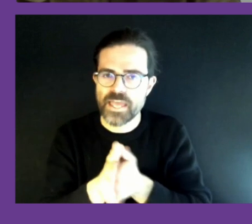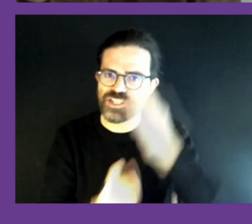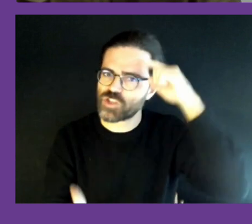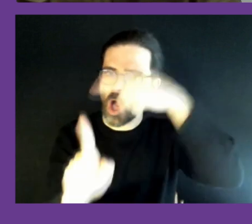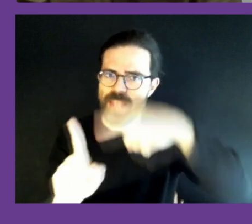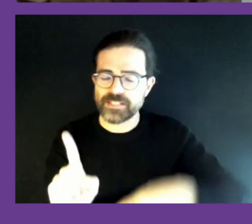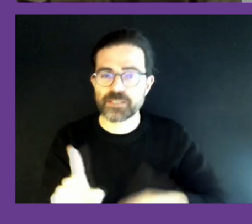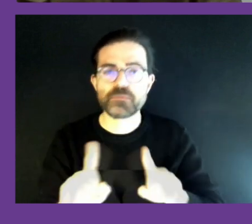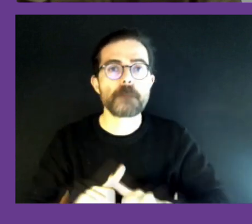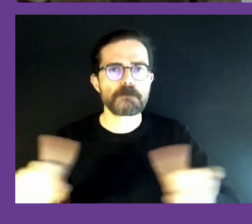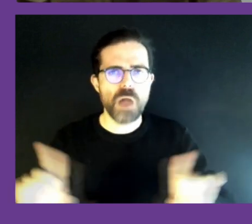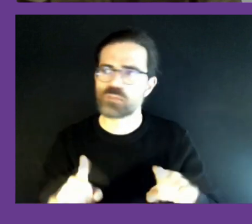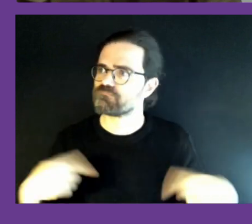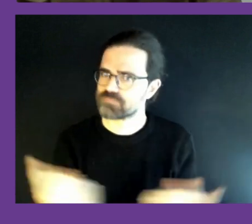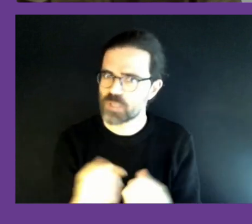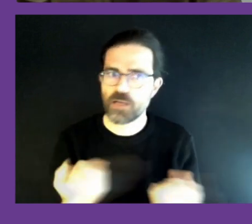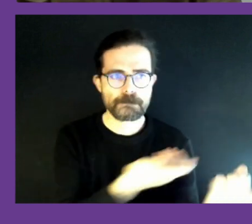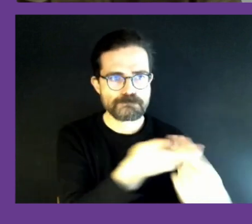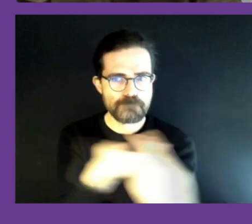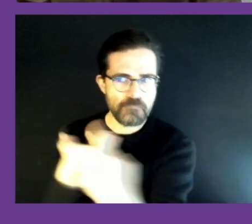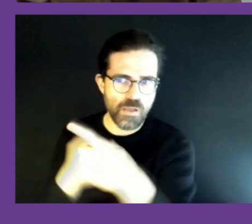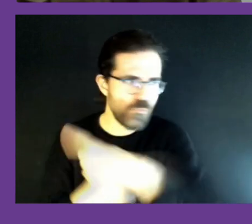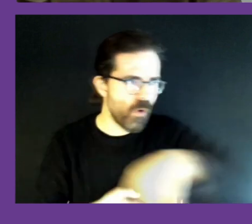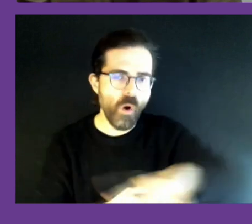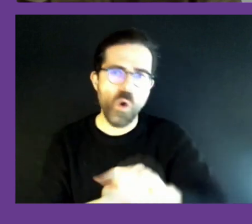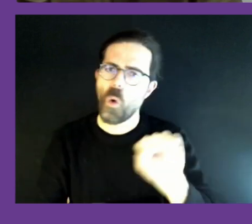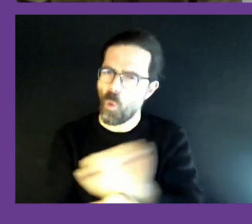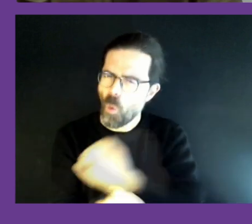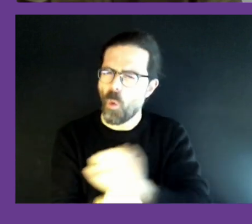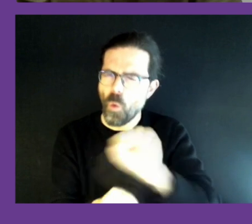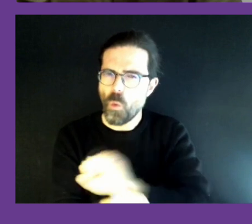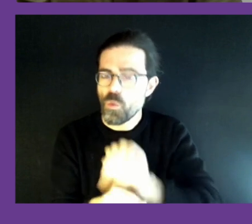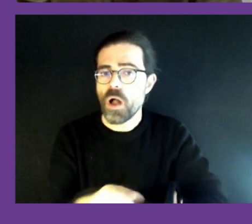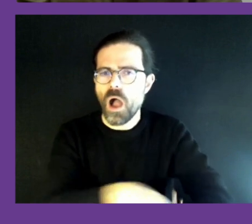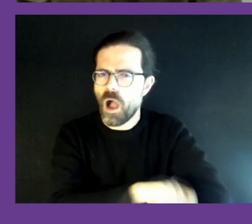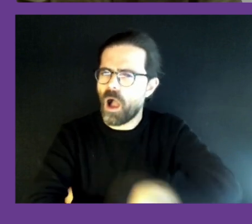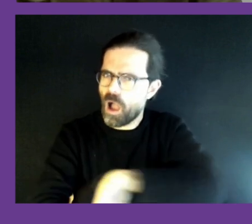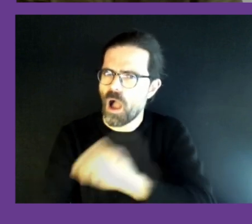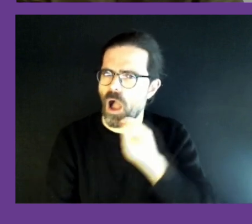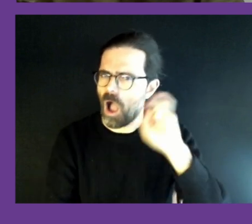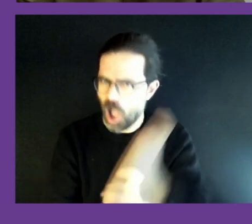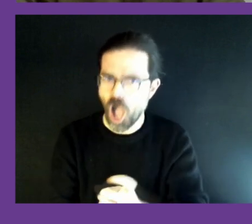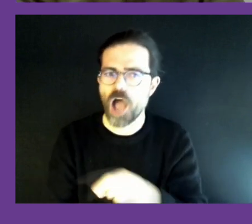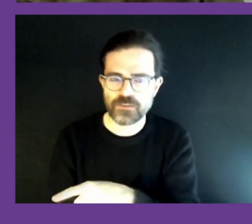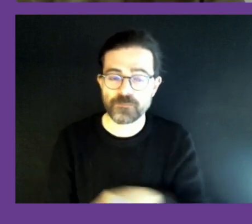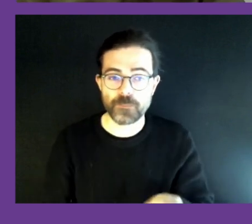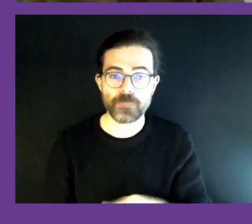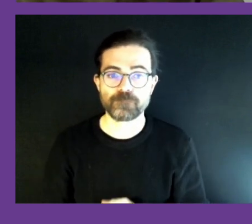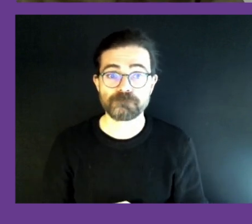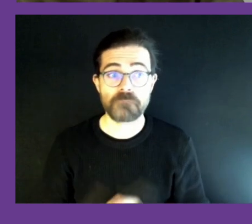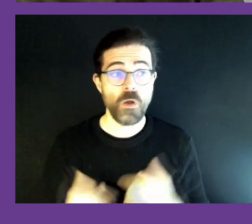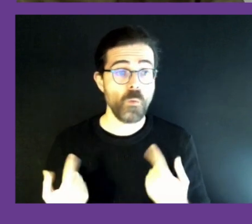working hard, and they are having a great impact, and therefore we are already making great progress towards